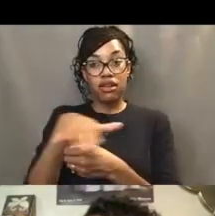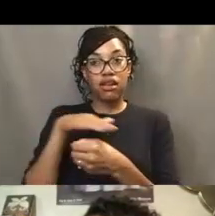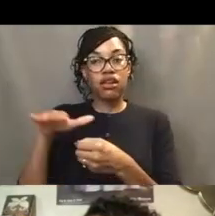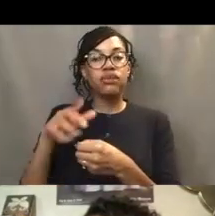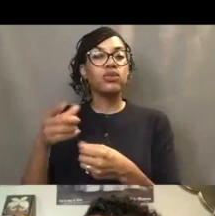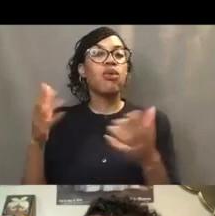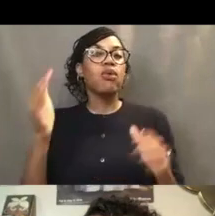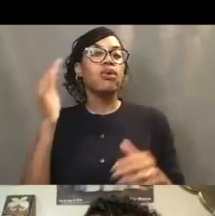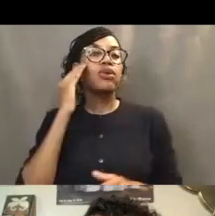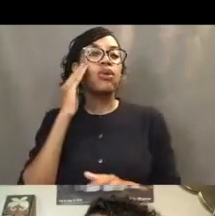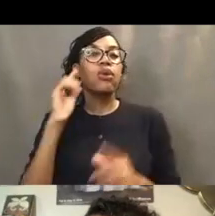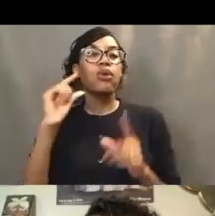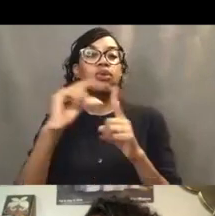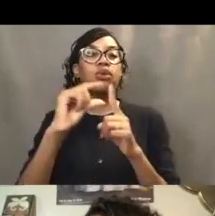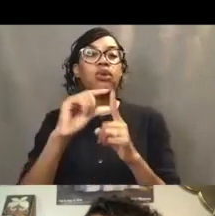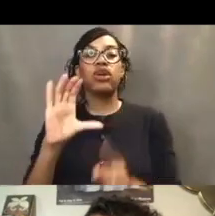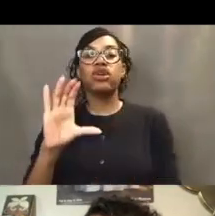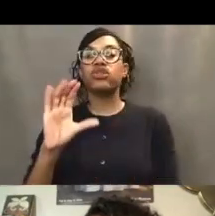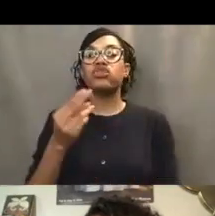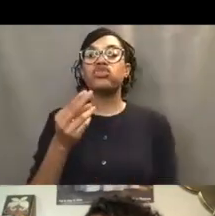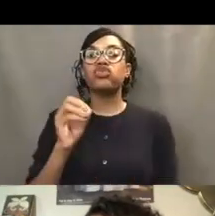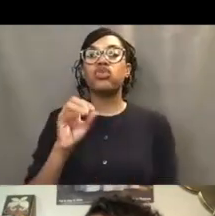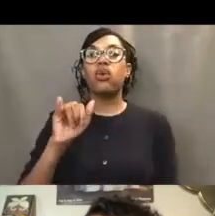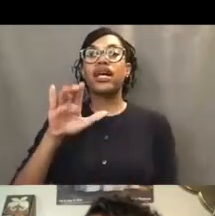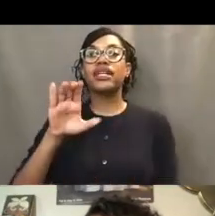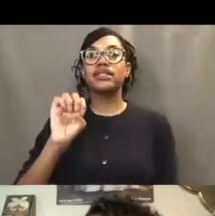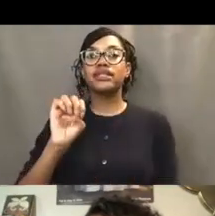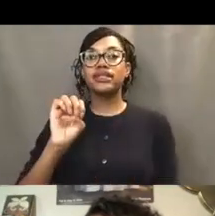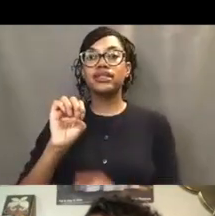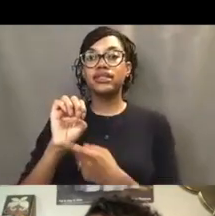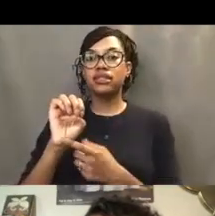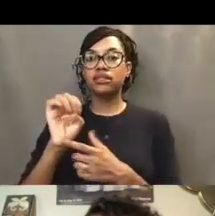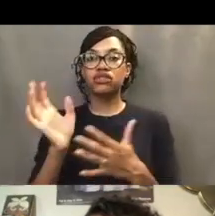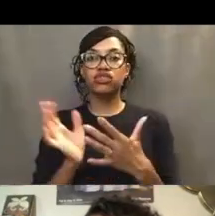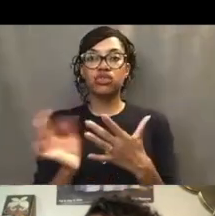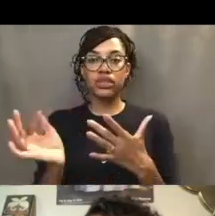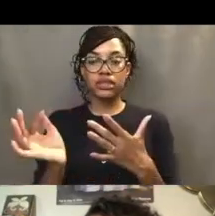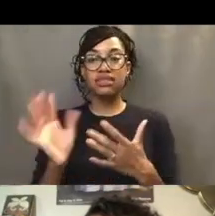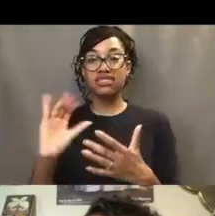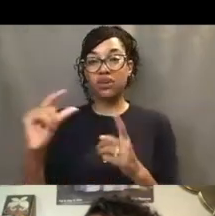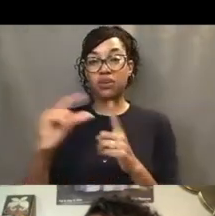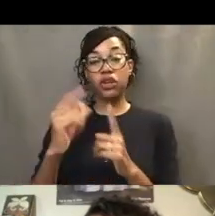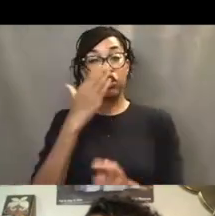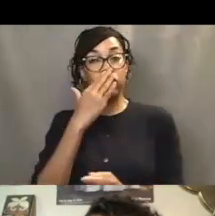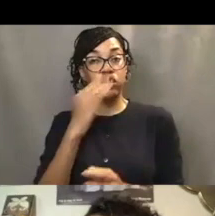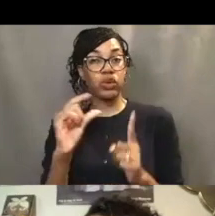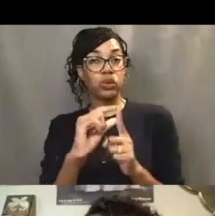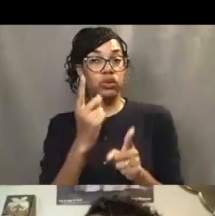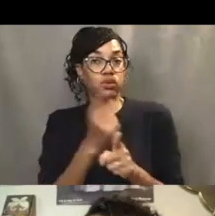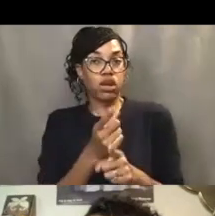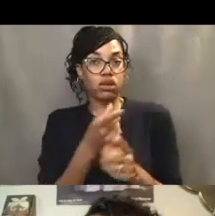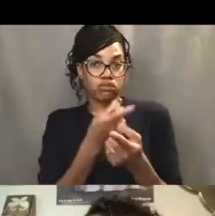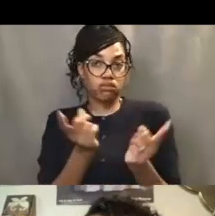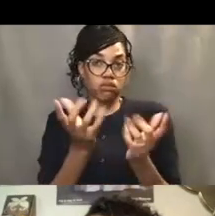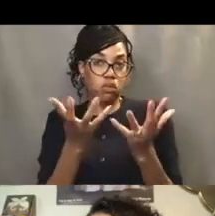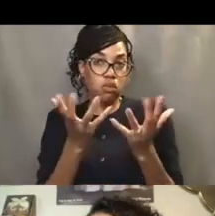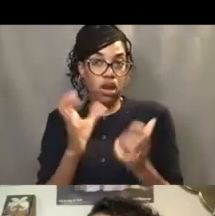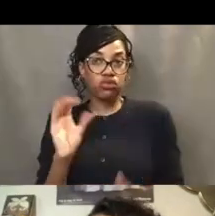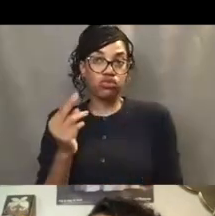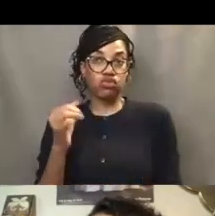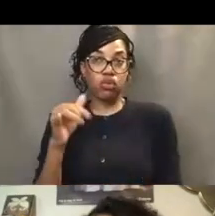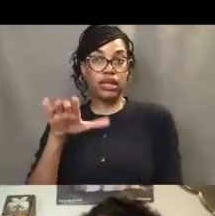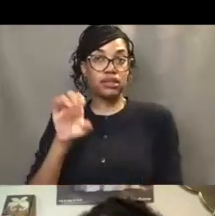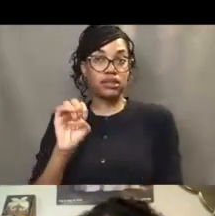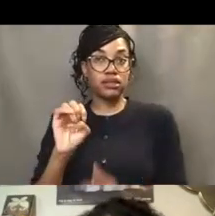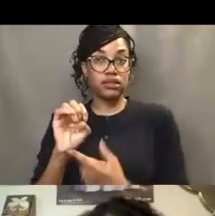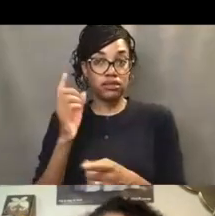word. Who wouldn't want choice? The problem is choice has been used as a reason to not fully fund public schools.